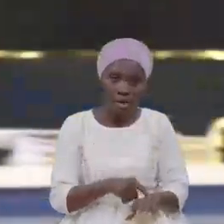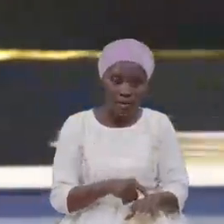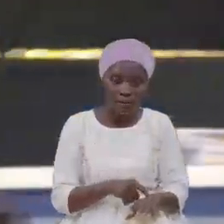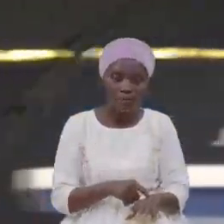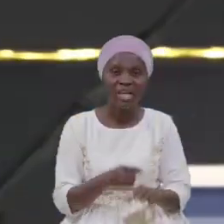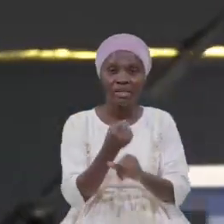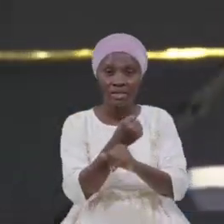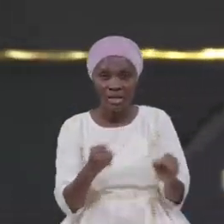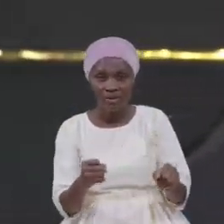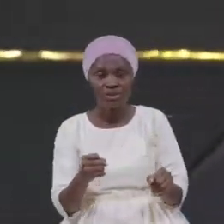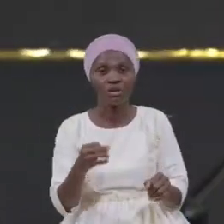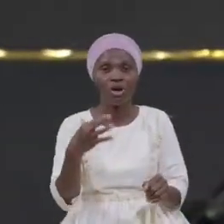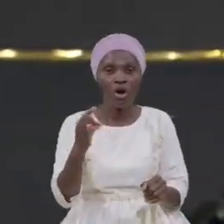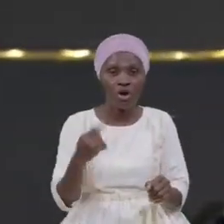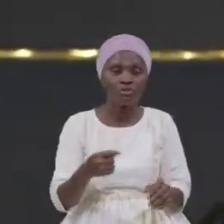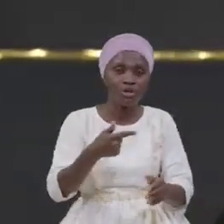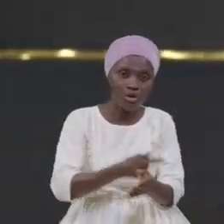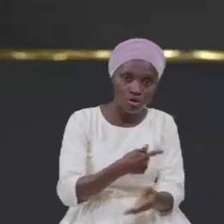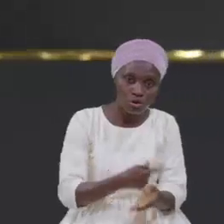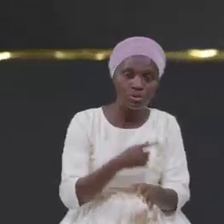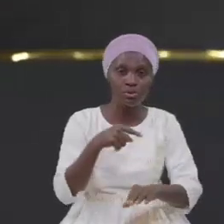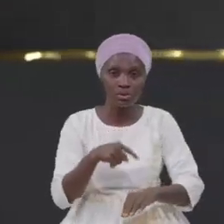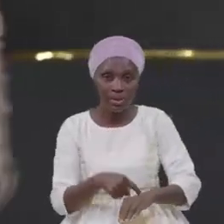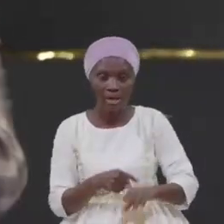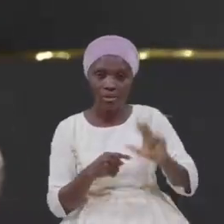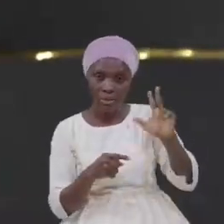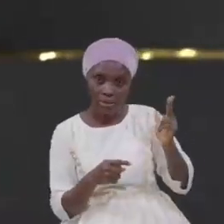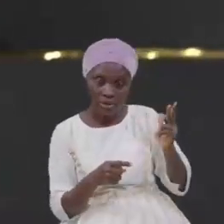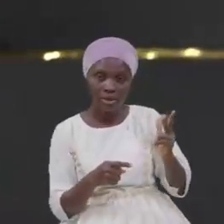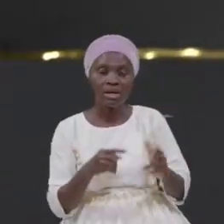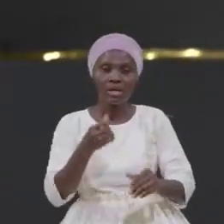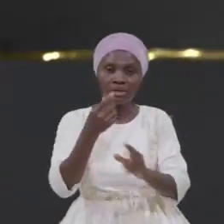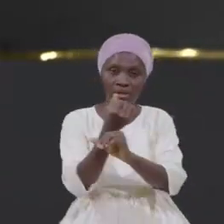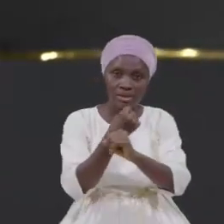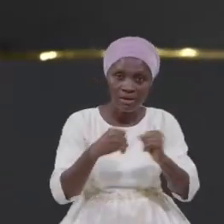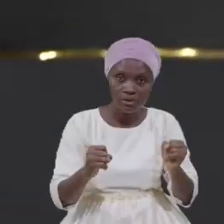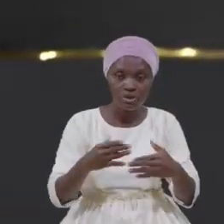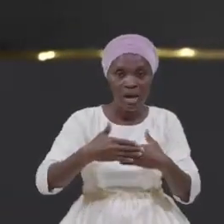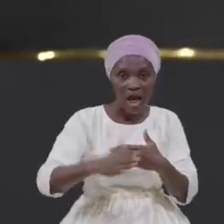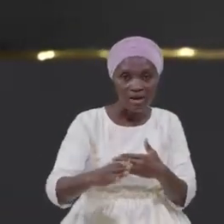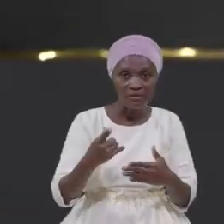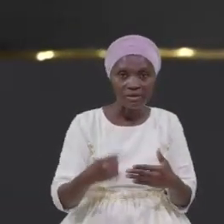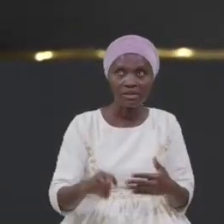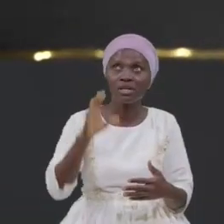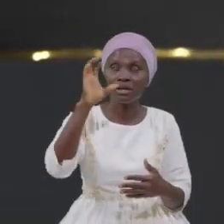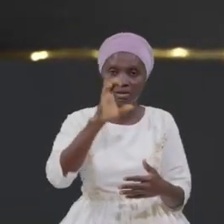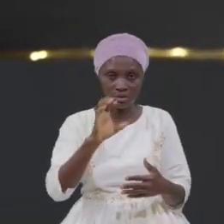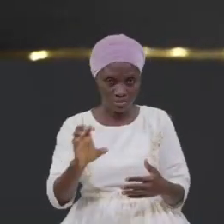gospel time. Three, salvation after the cross, after